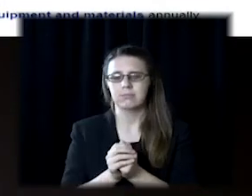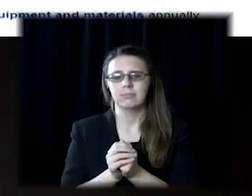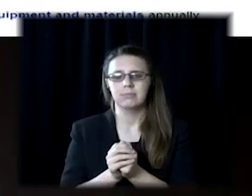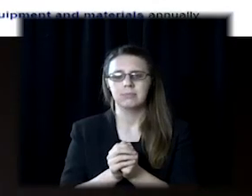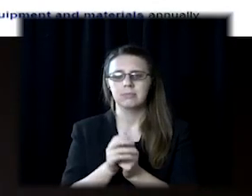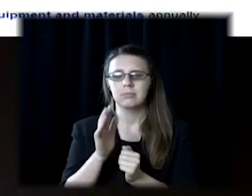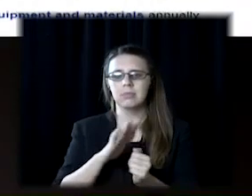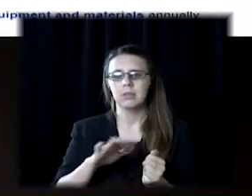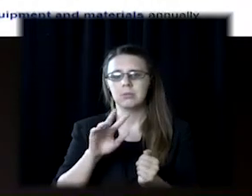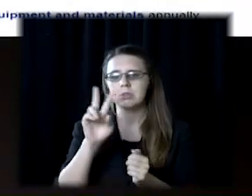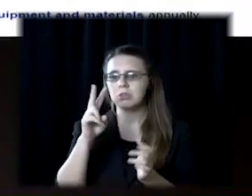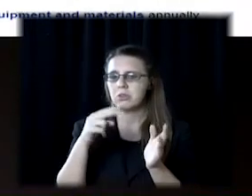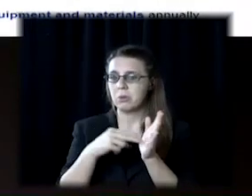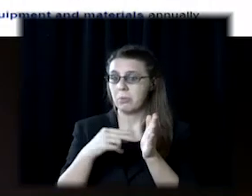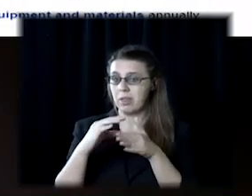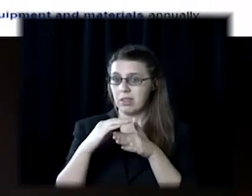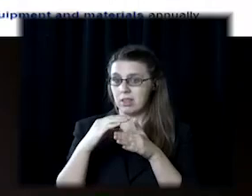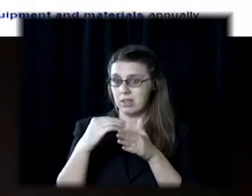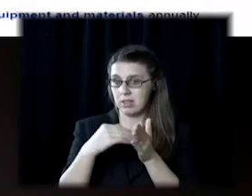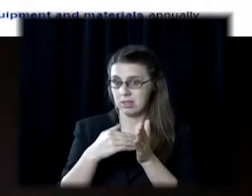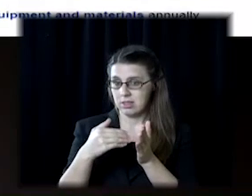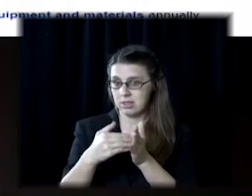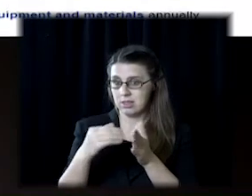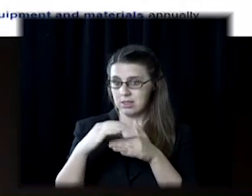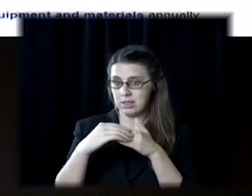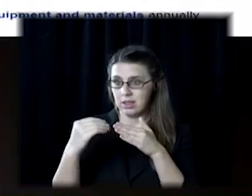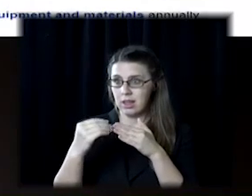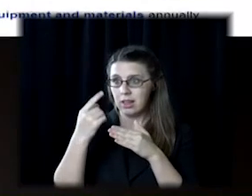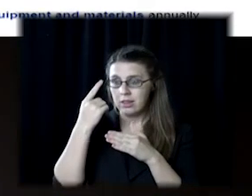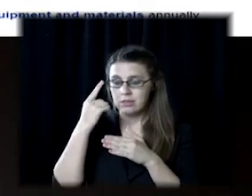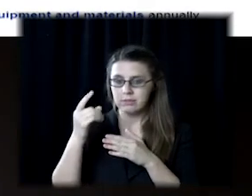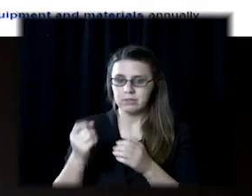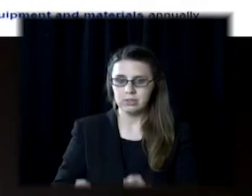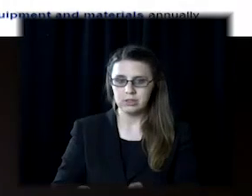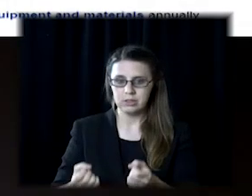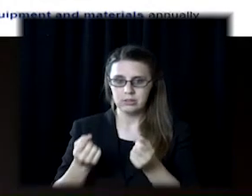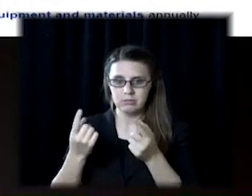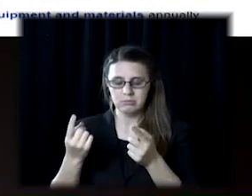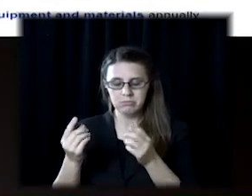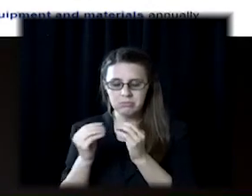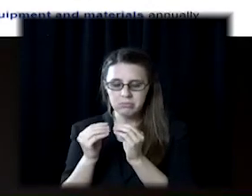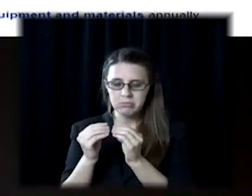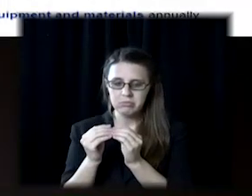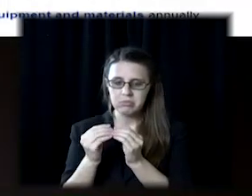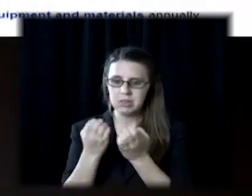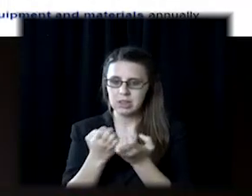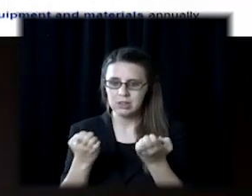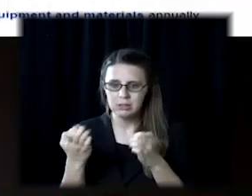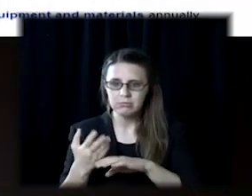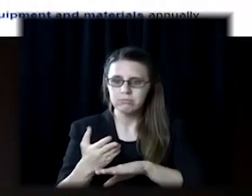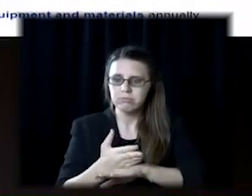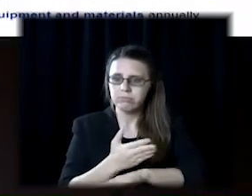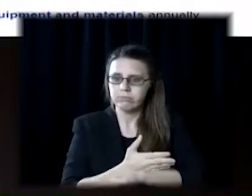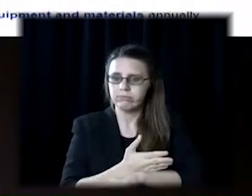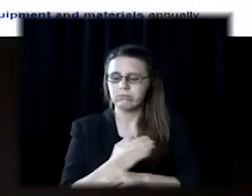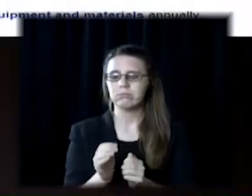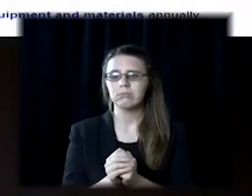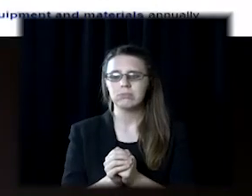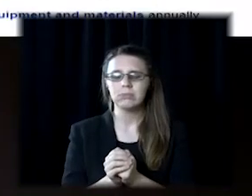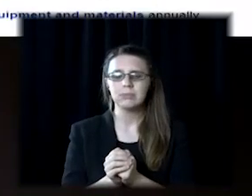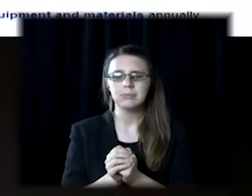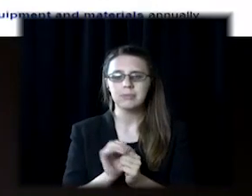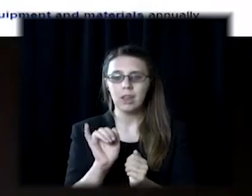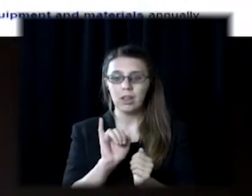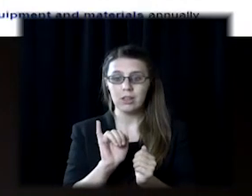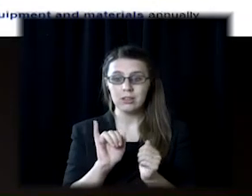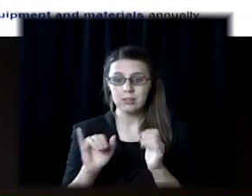$2 million in special revenue fund capital expenditures for enhanced equipment and materials. And finally, the fiscal plan provides an